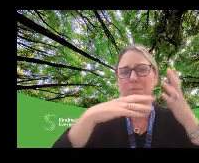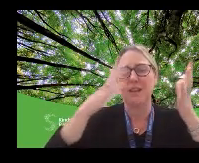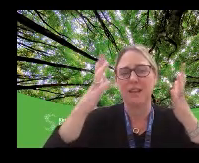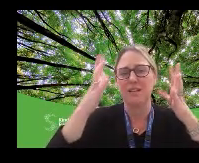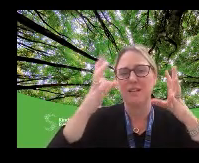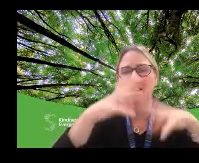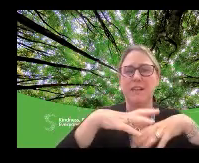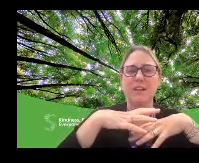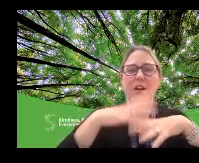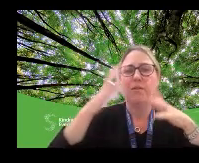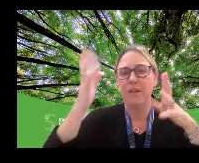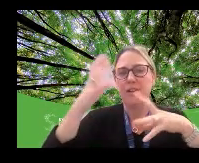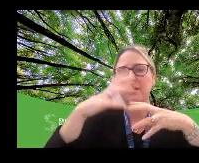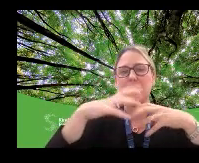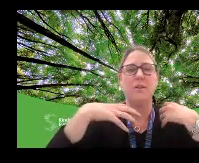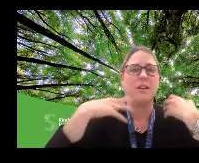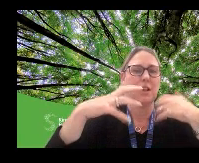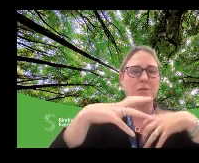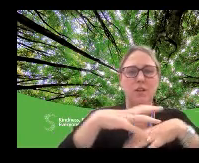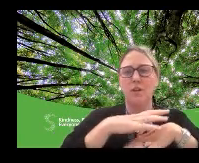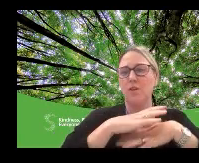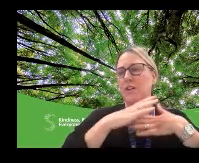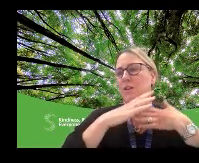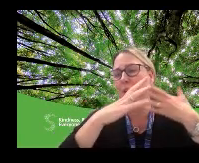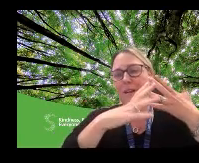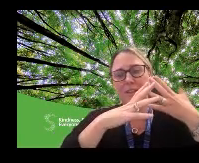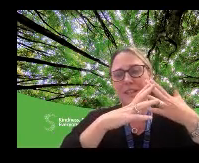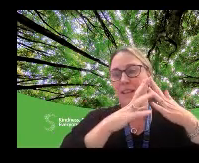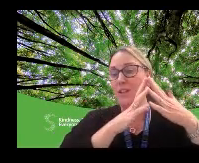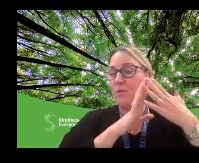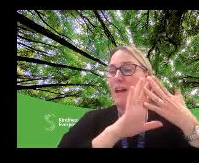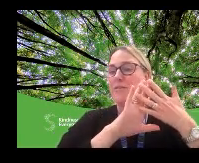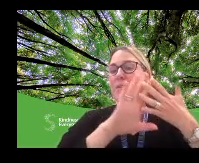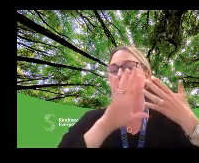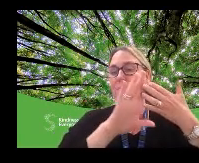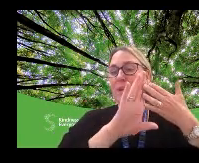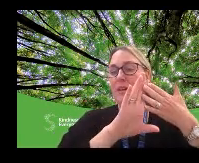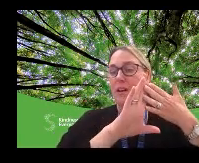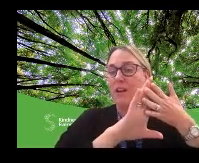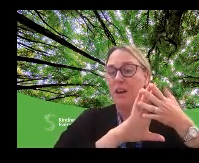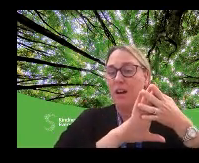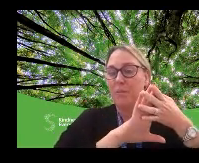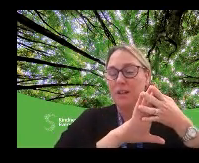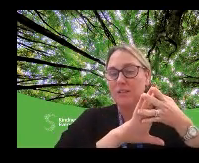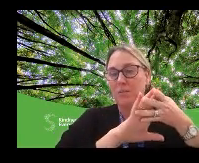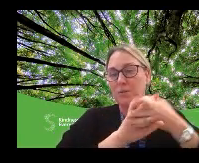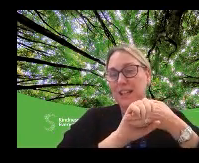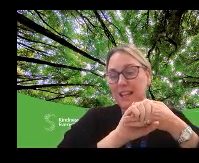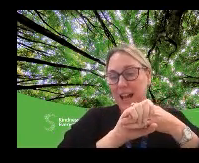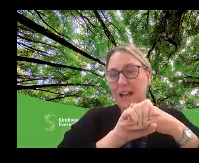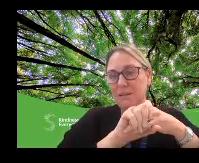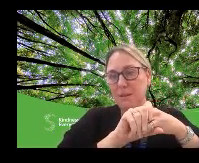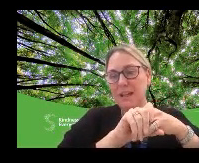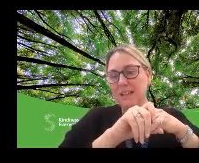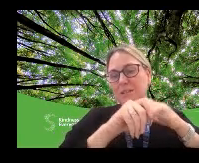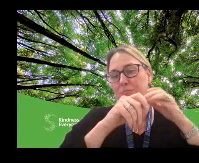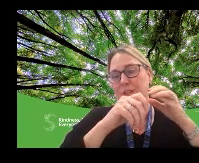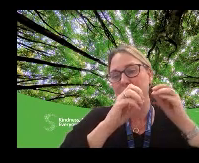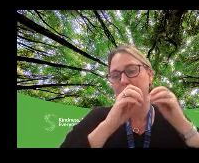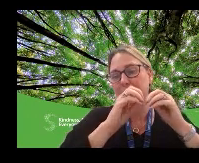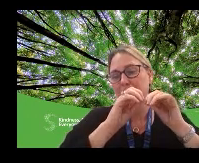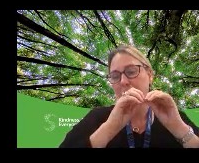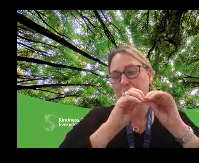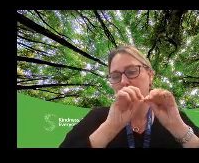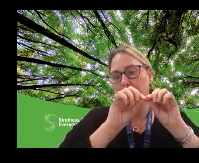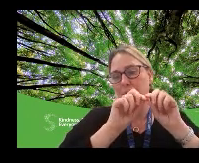don't have to be things like FIS or educational psychology or PFSA. They don't have to be those bigger examples. They can be